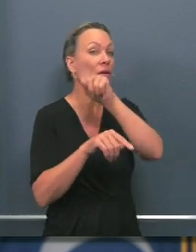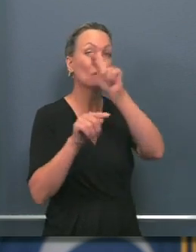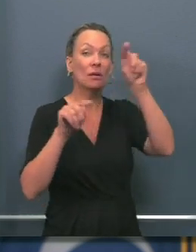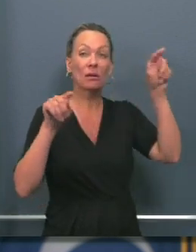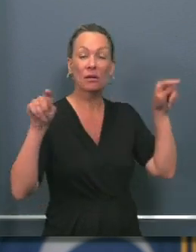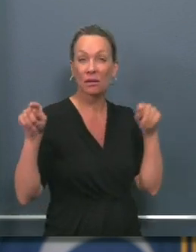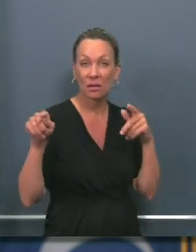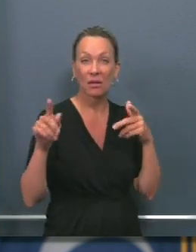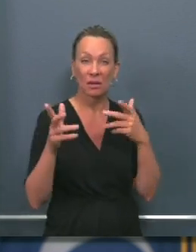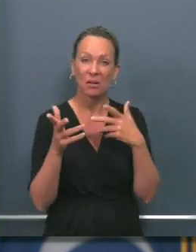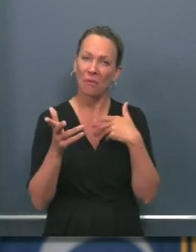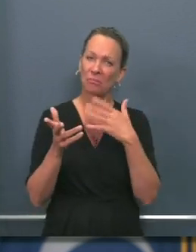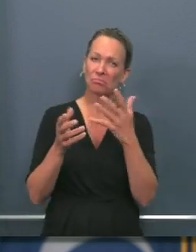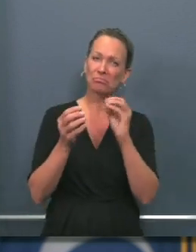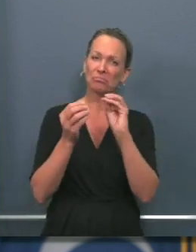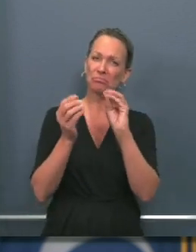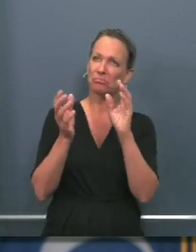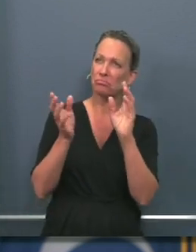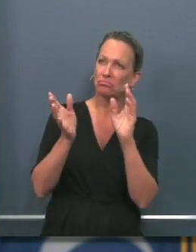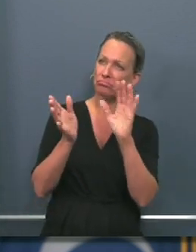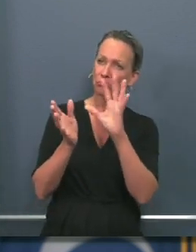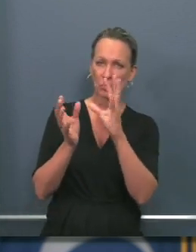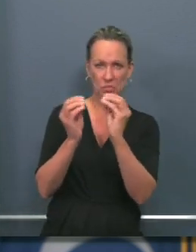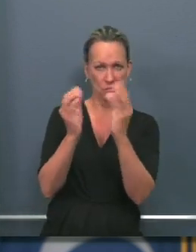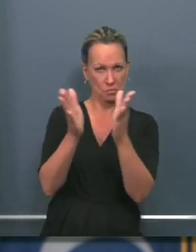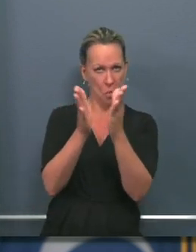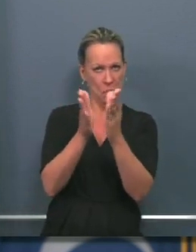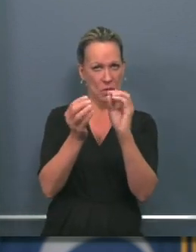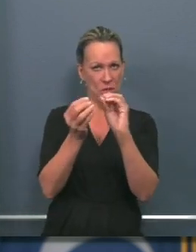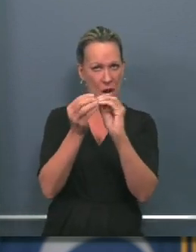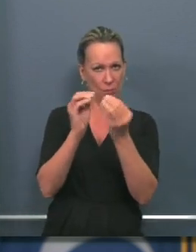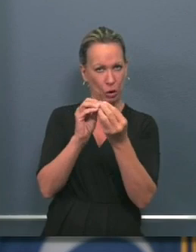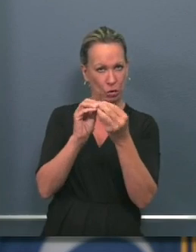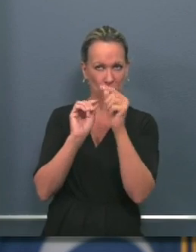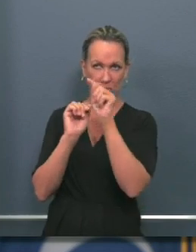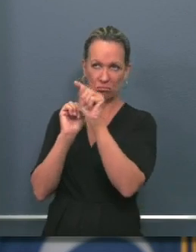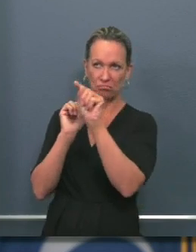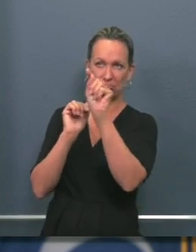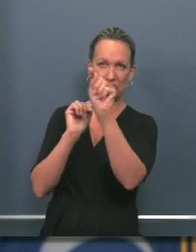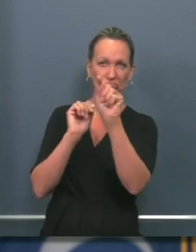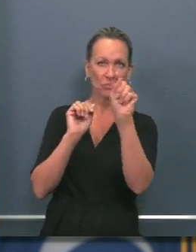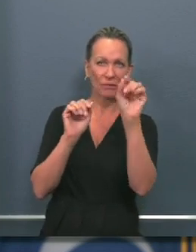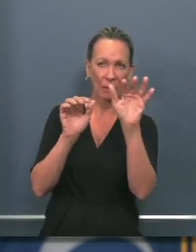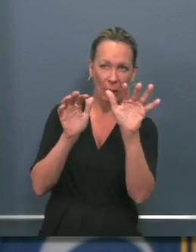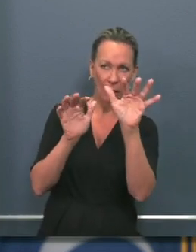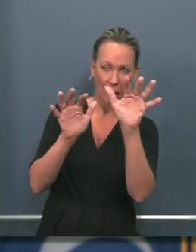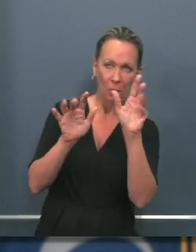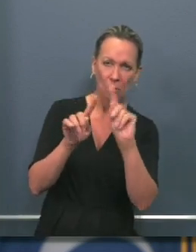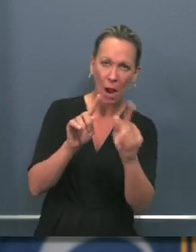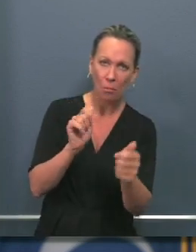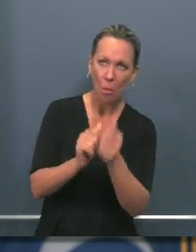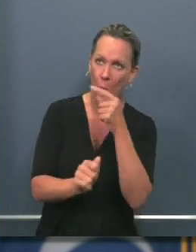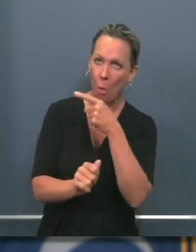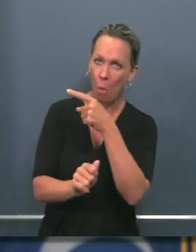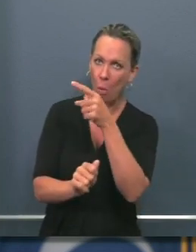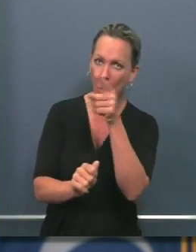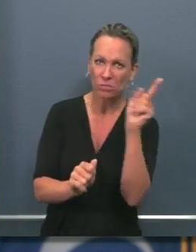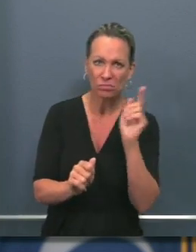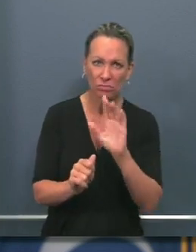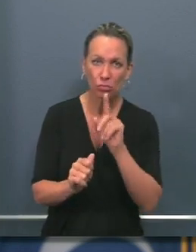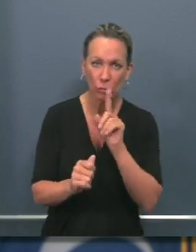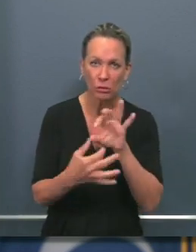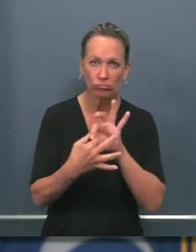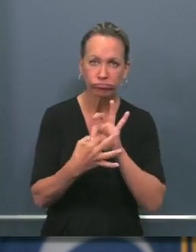our health officials. The vast majority have been incredibly cooperative. And I just want to acknowledge that and thank each and every one of them, including,